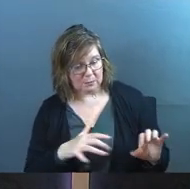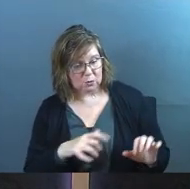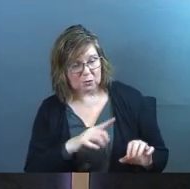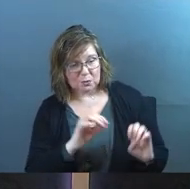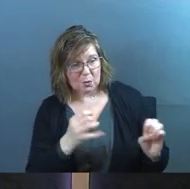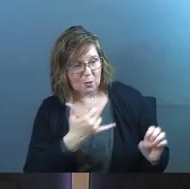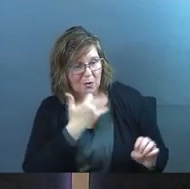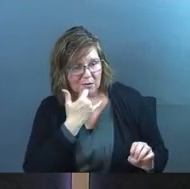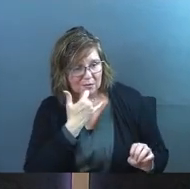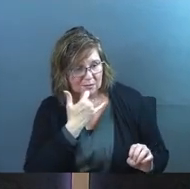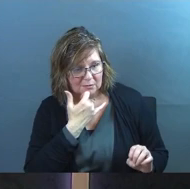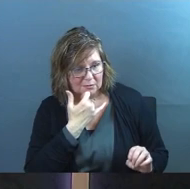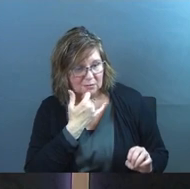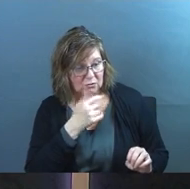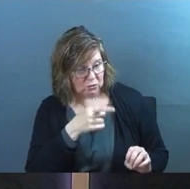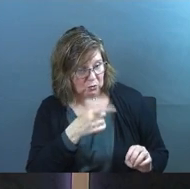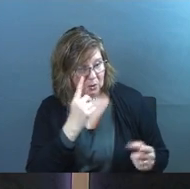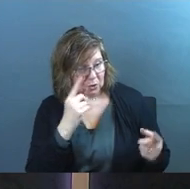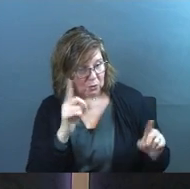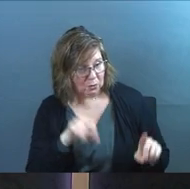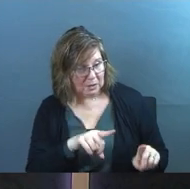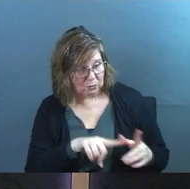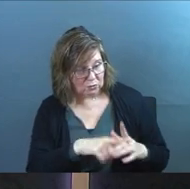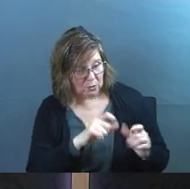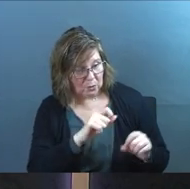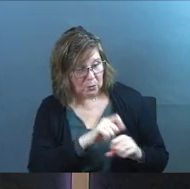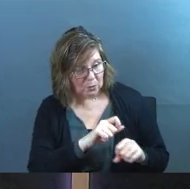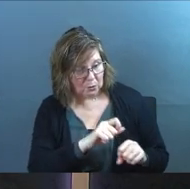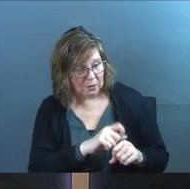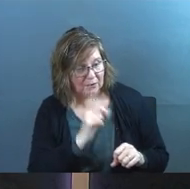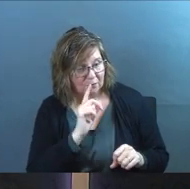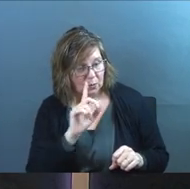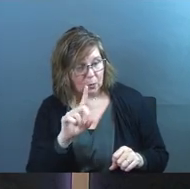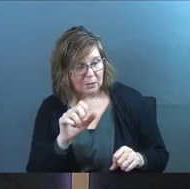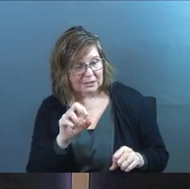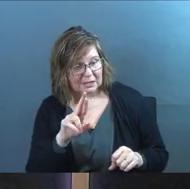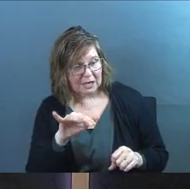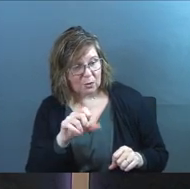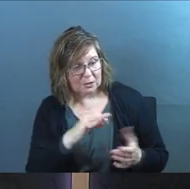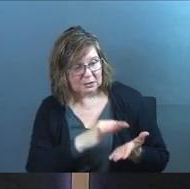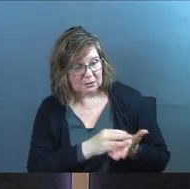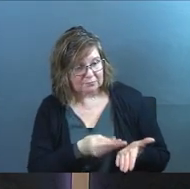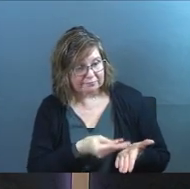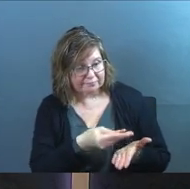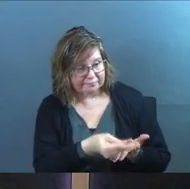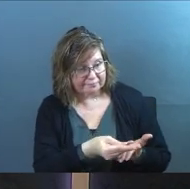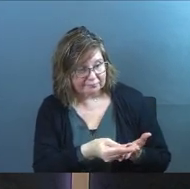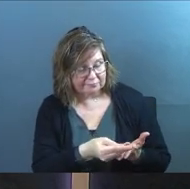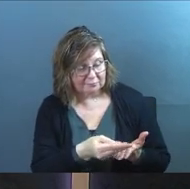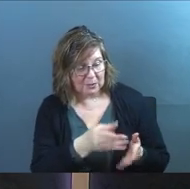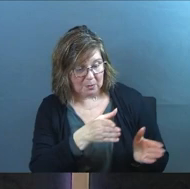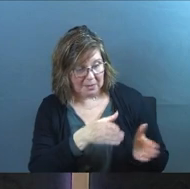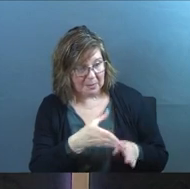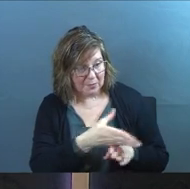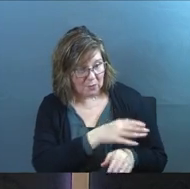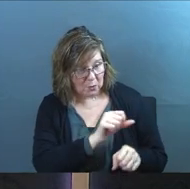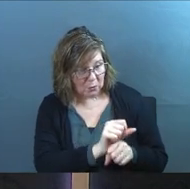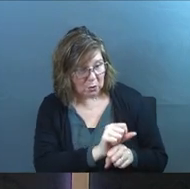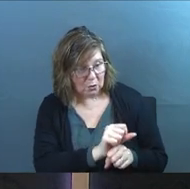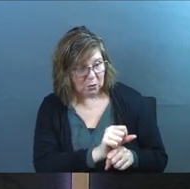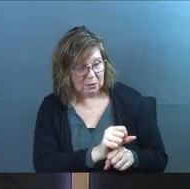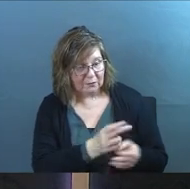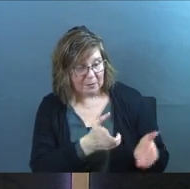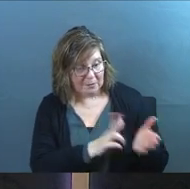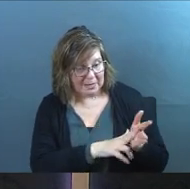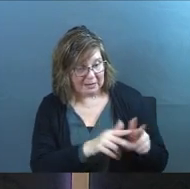doing you no wrong. Did you not agree with me for a denarius? Did we not come up with a plan, a